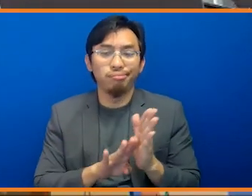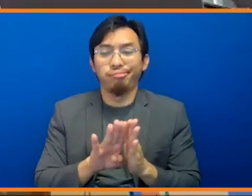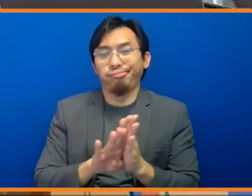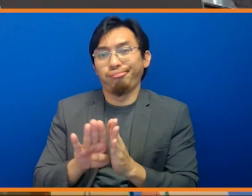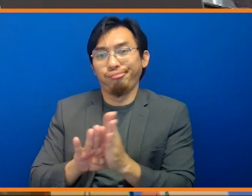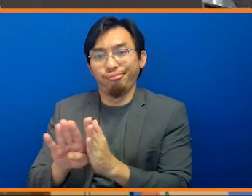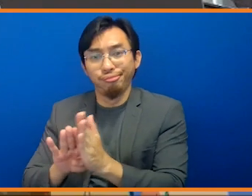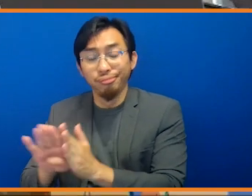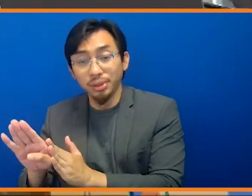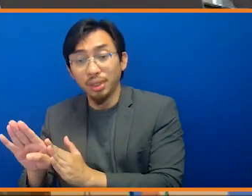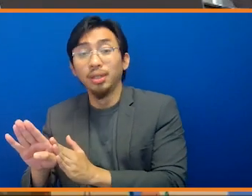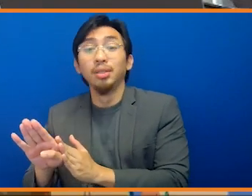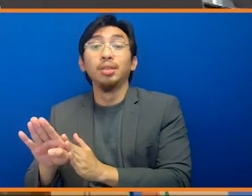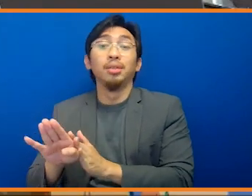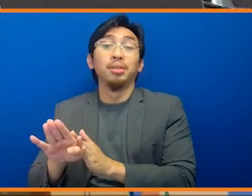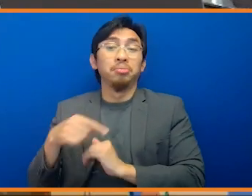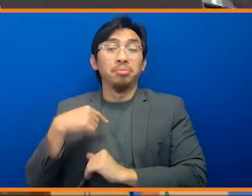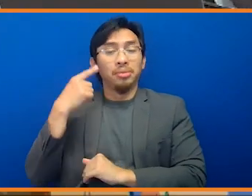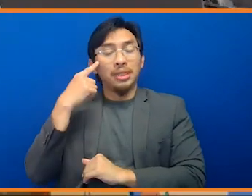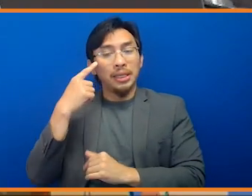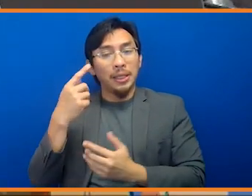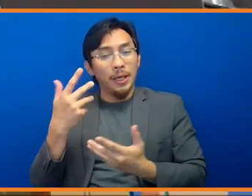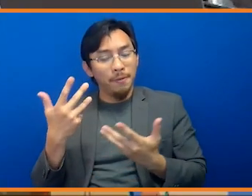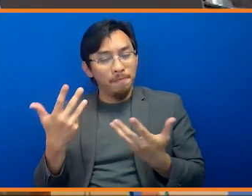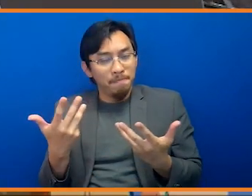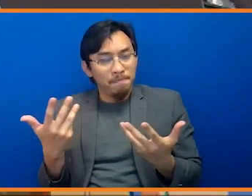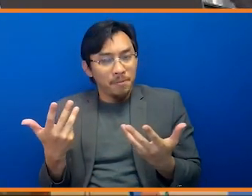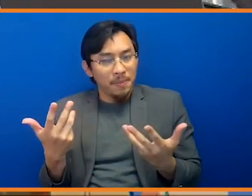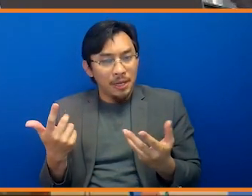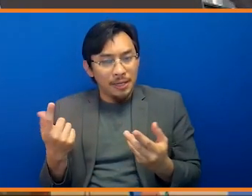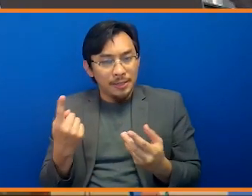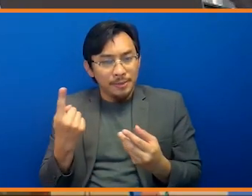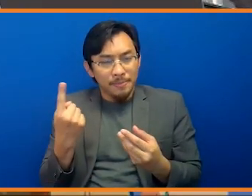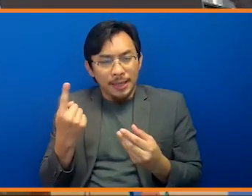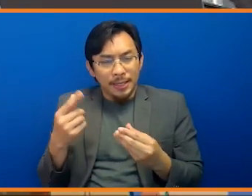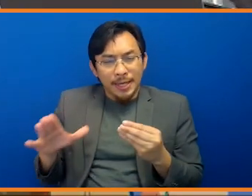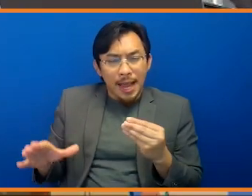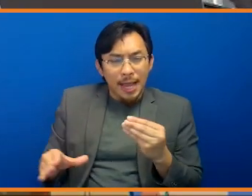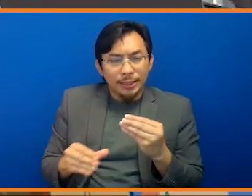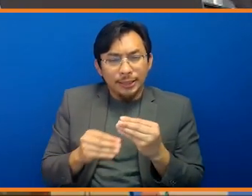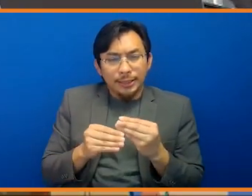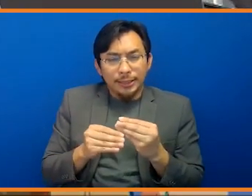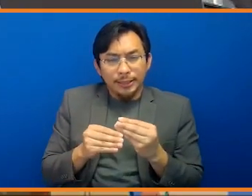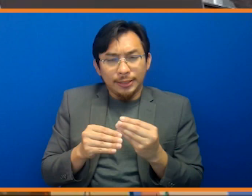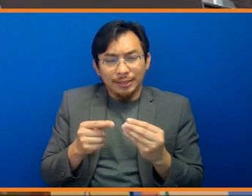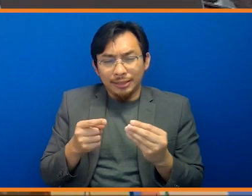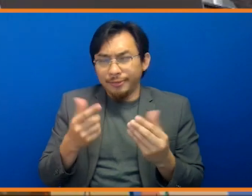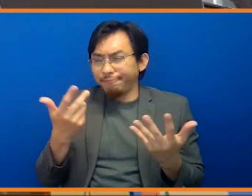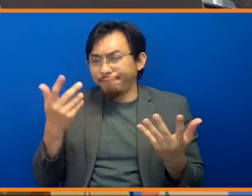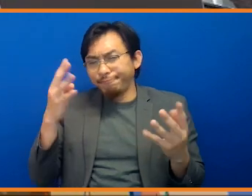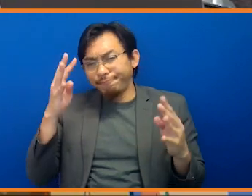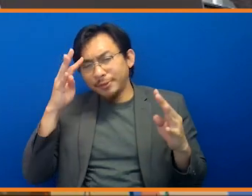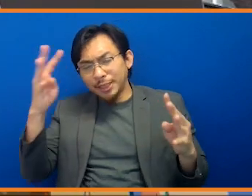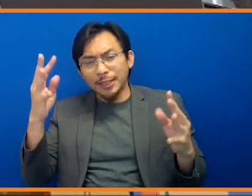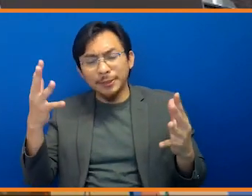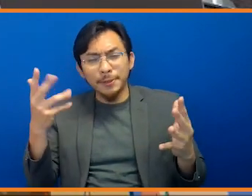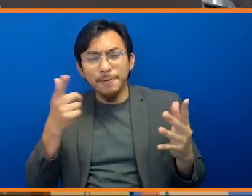of technology. So I think something should be added, should be created,